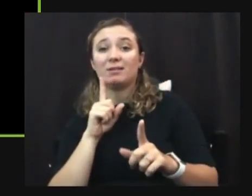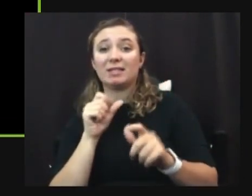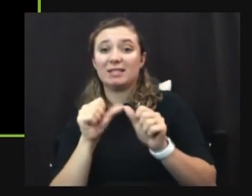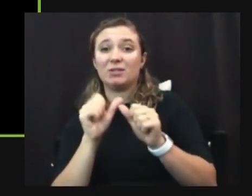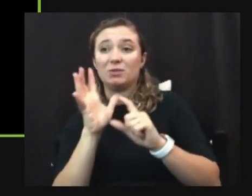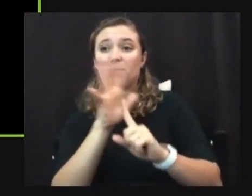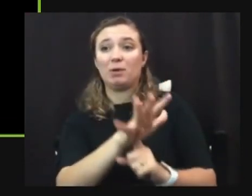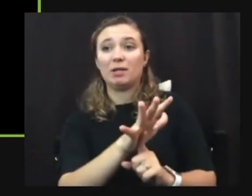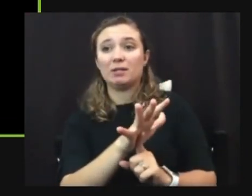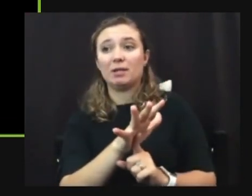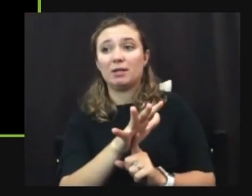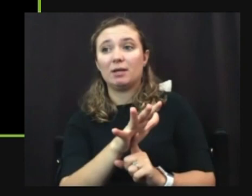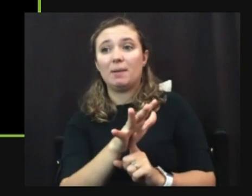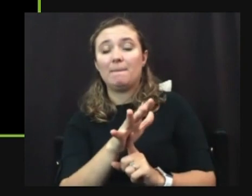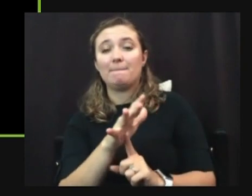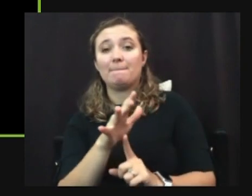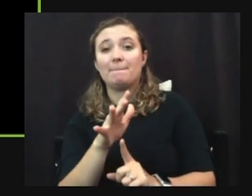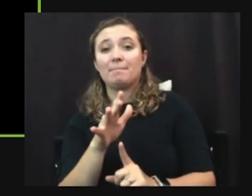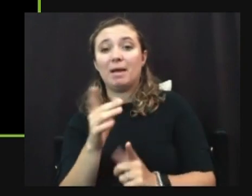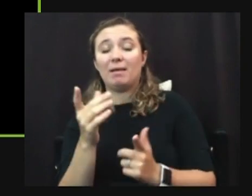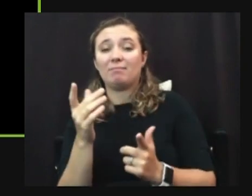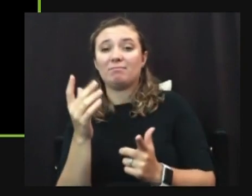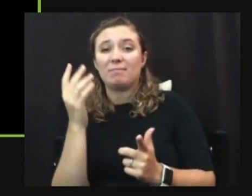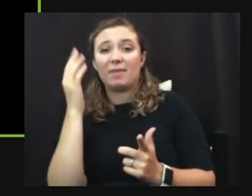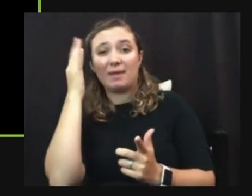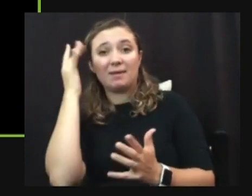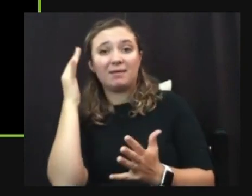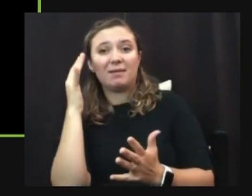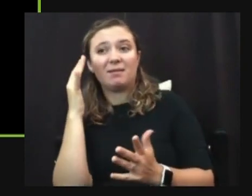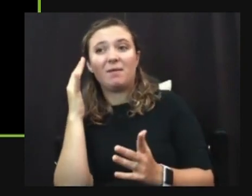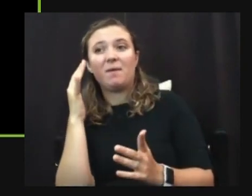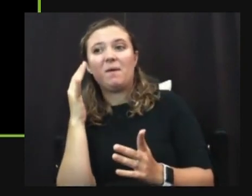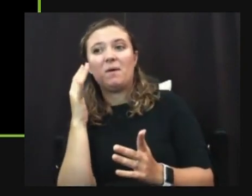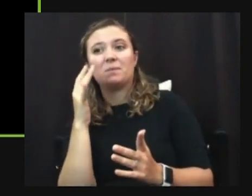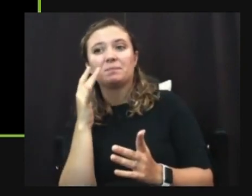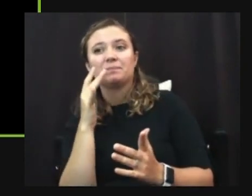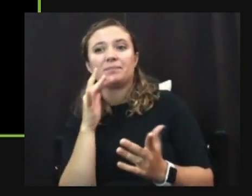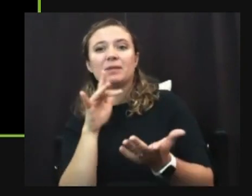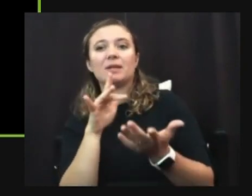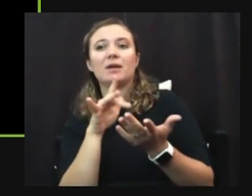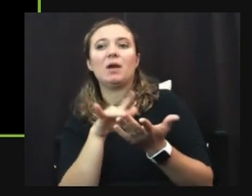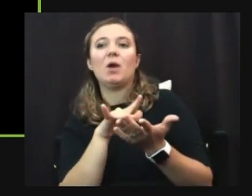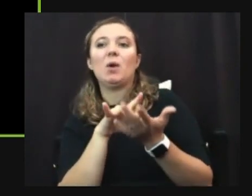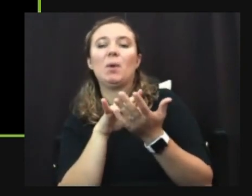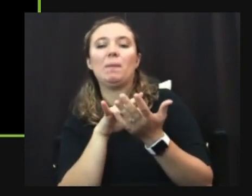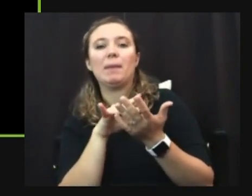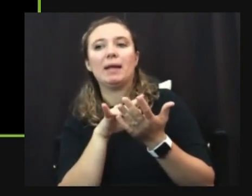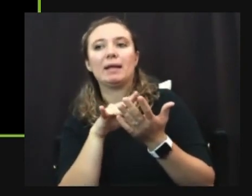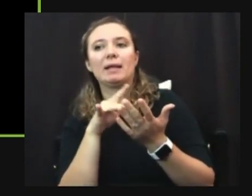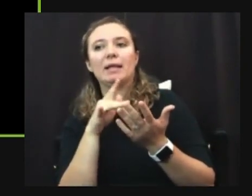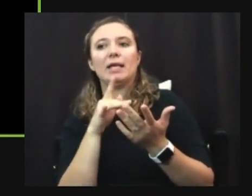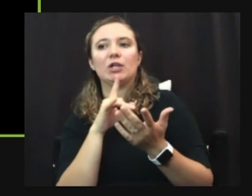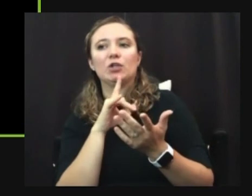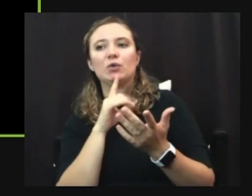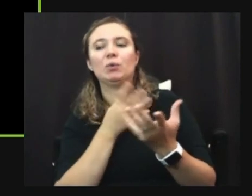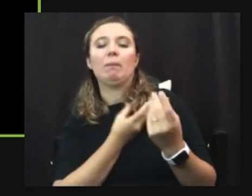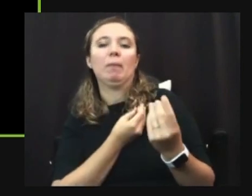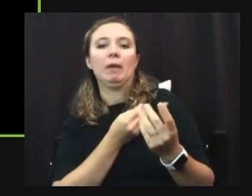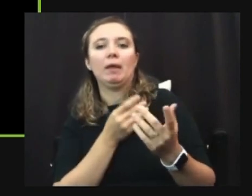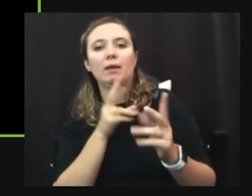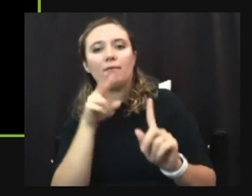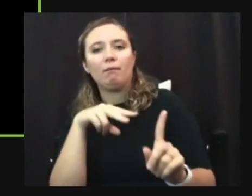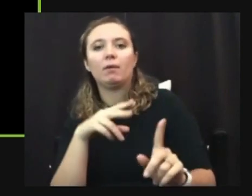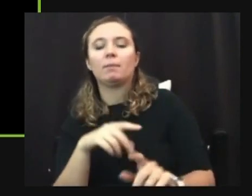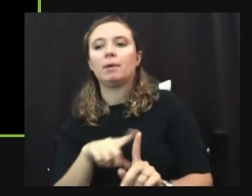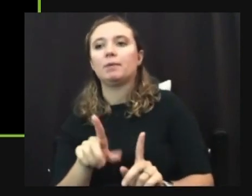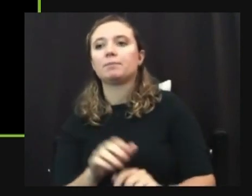Yeah. So go ahead, Kate. Sorry. We are really short on time. I think we've just maybe got a couple of minutes